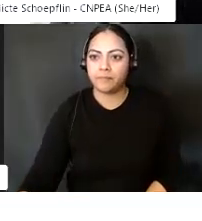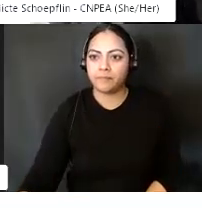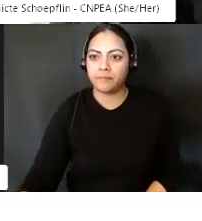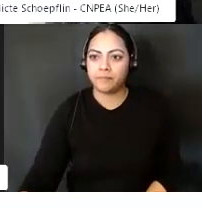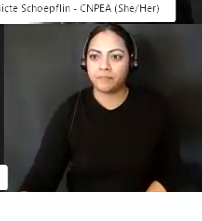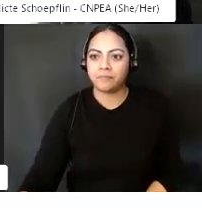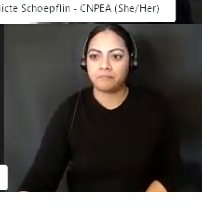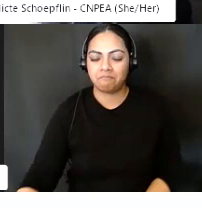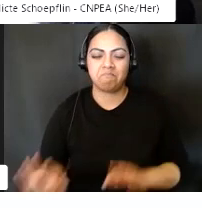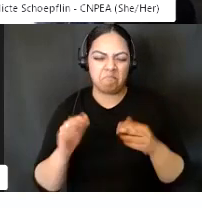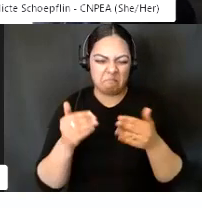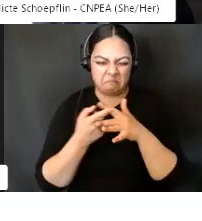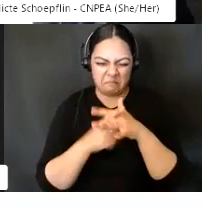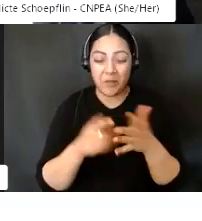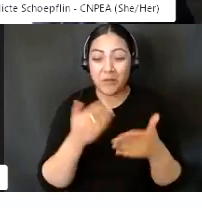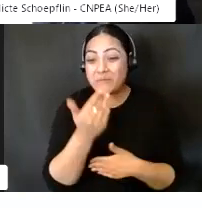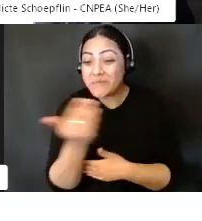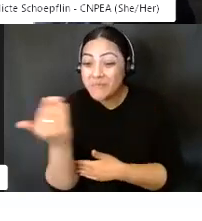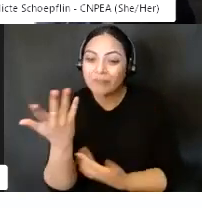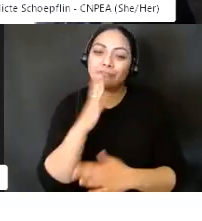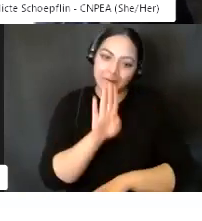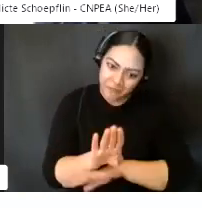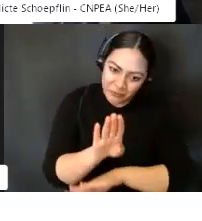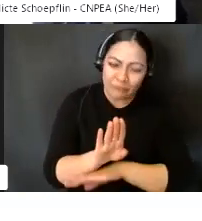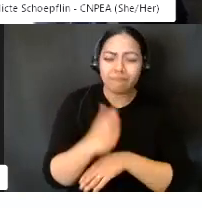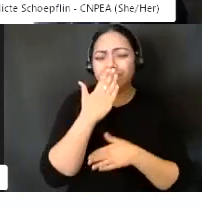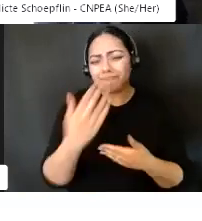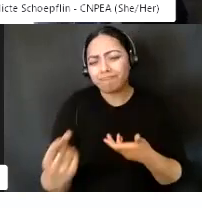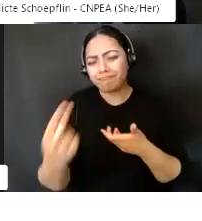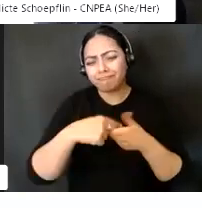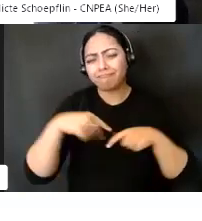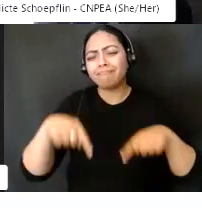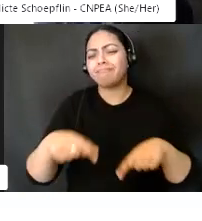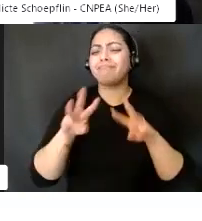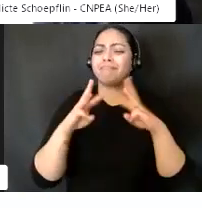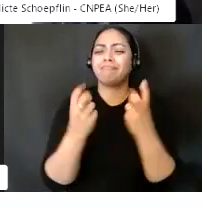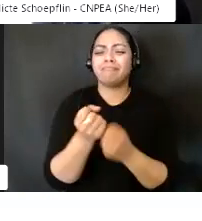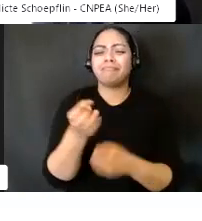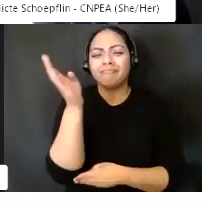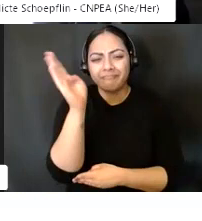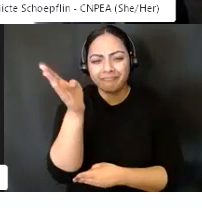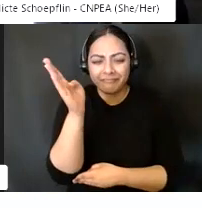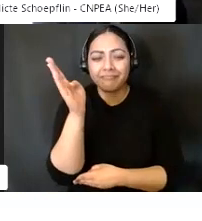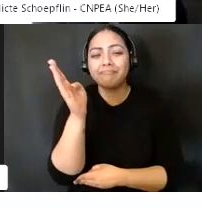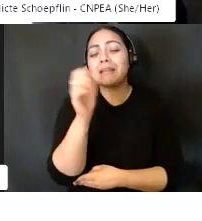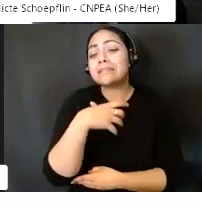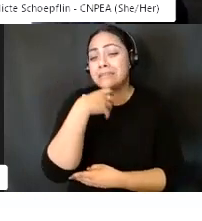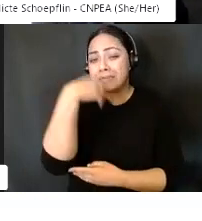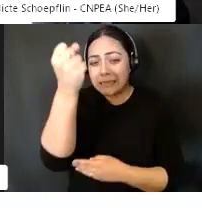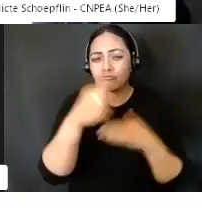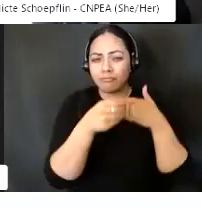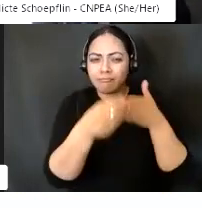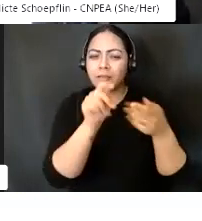Good morning, good afternoon, everyone. Thank you for joining us for our webinar, Seniors Leading Change, How to Build an Elder